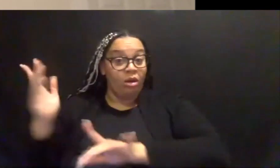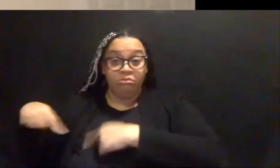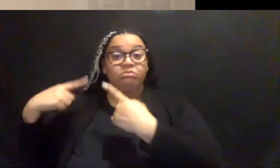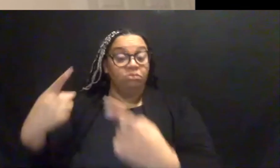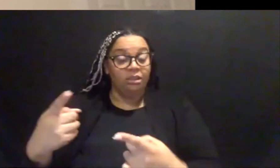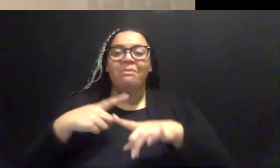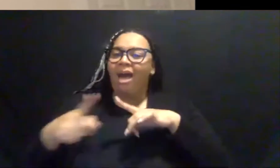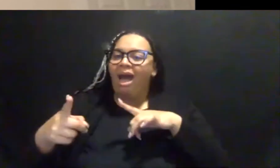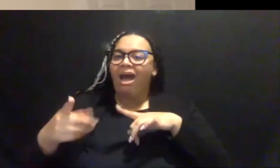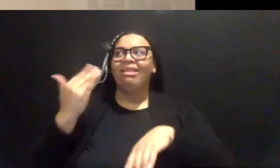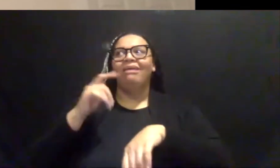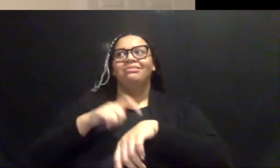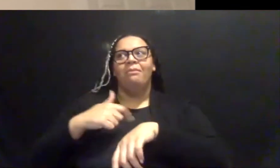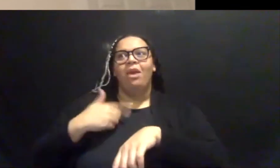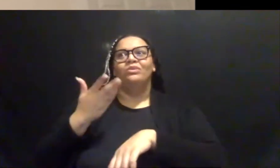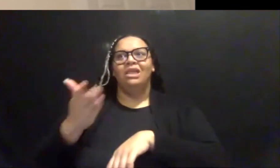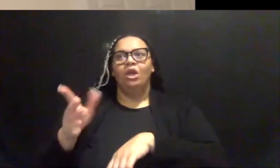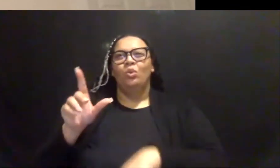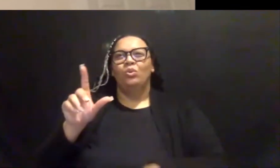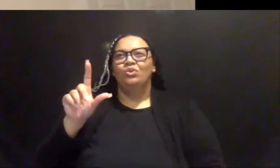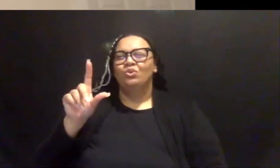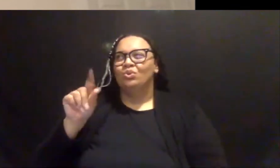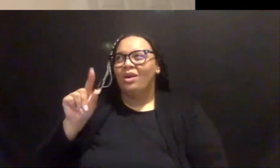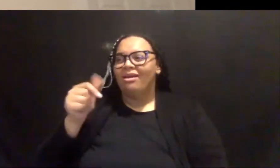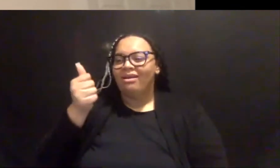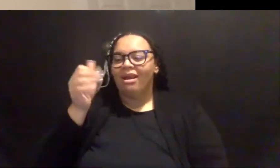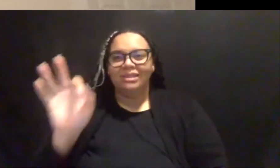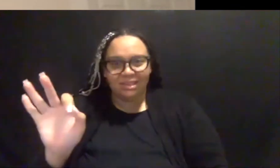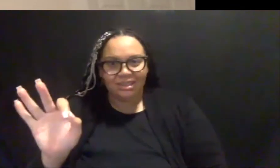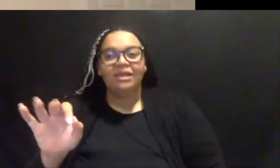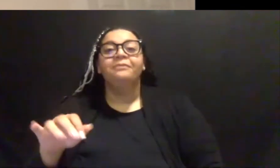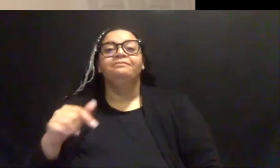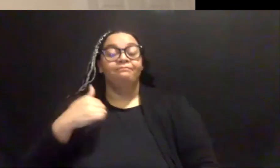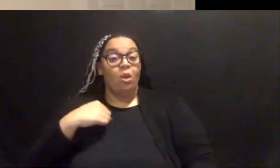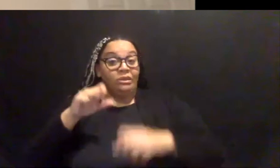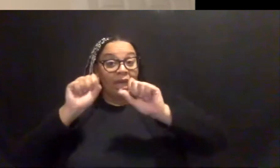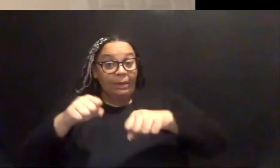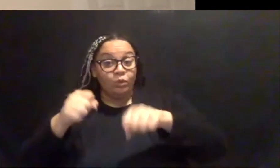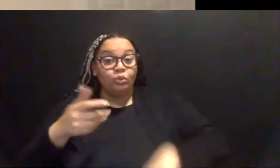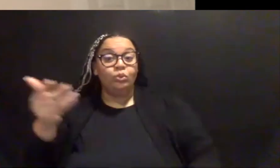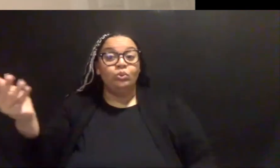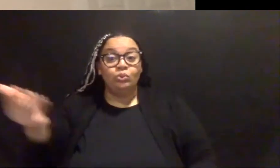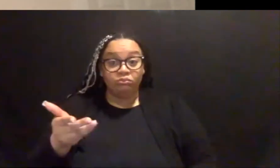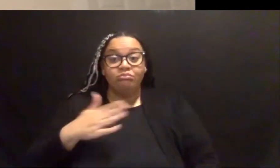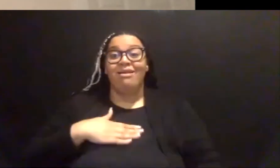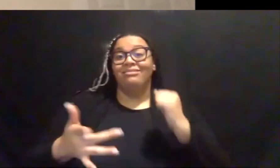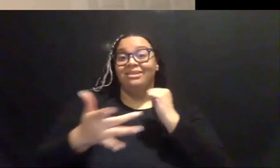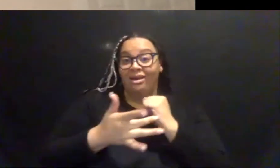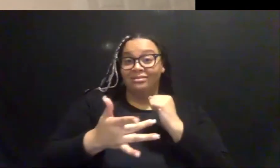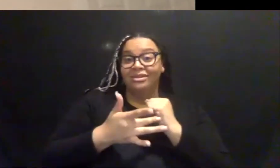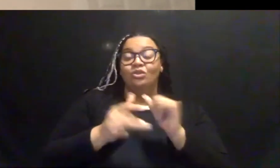I was there was 2019. I was able to employ my techs to continue working